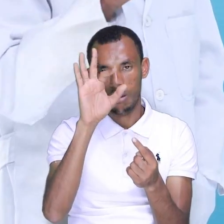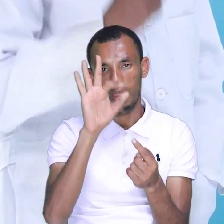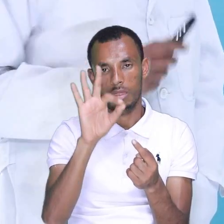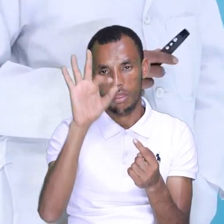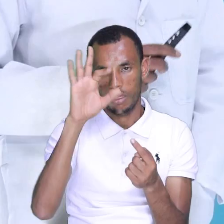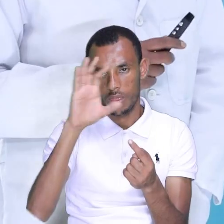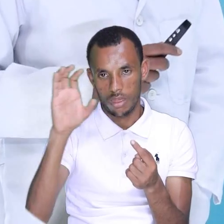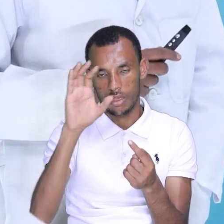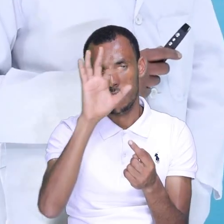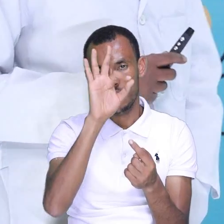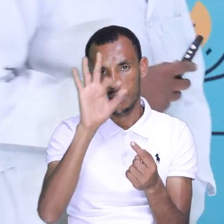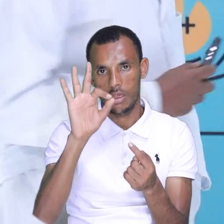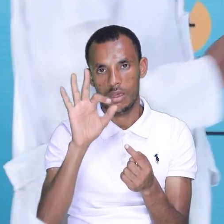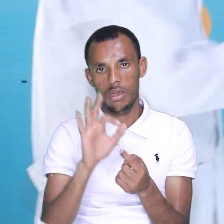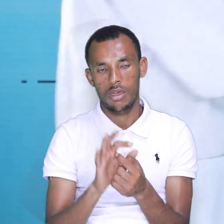9,999.